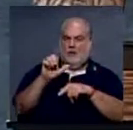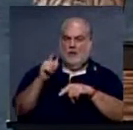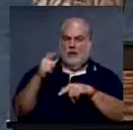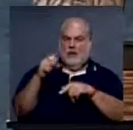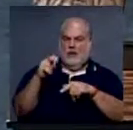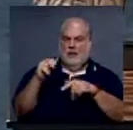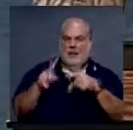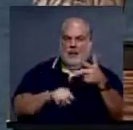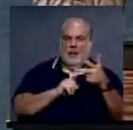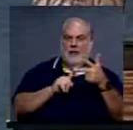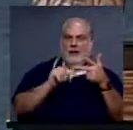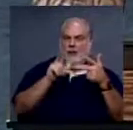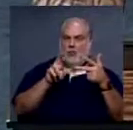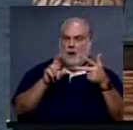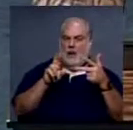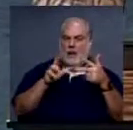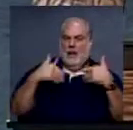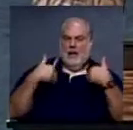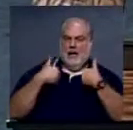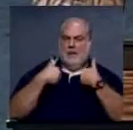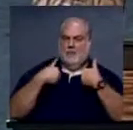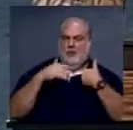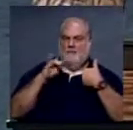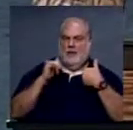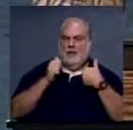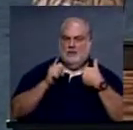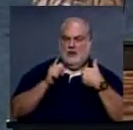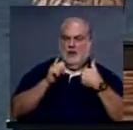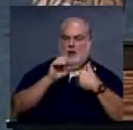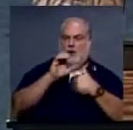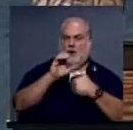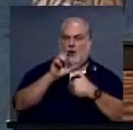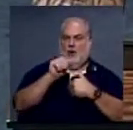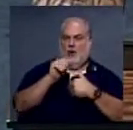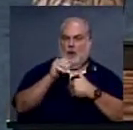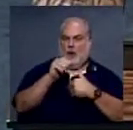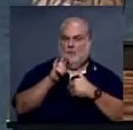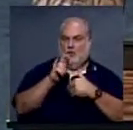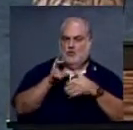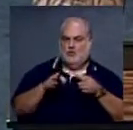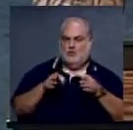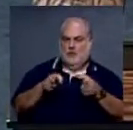the Little Rock Animal Village, also on Kramer Street in Little Rock.